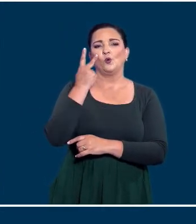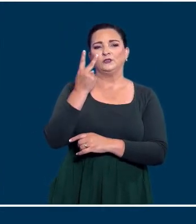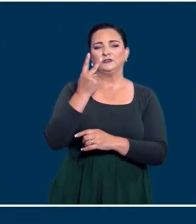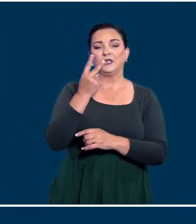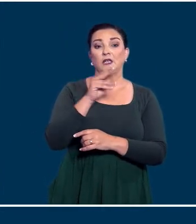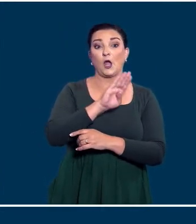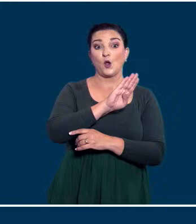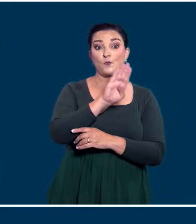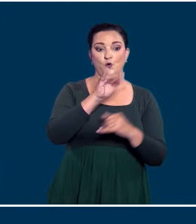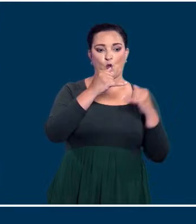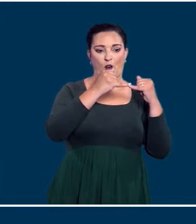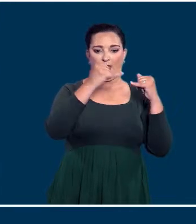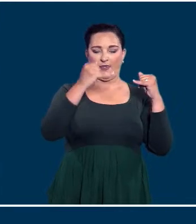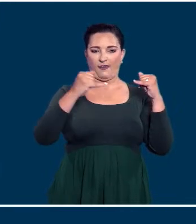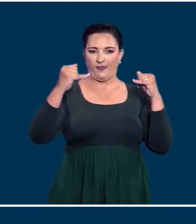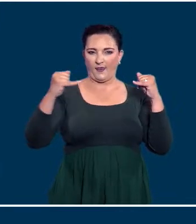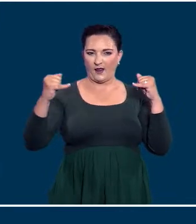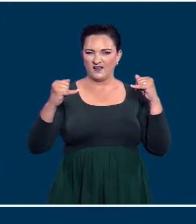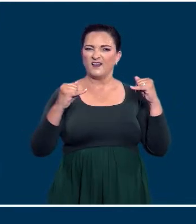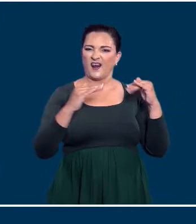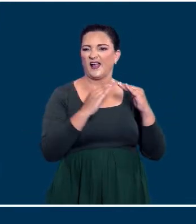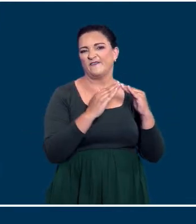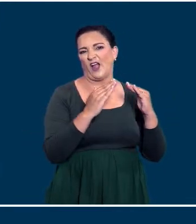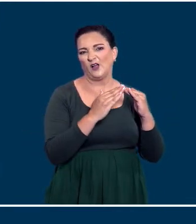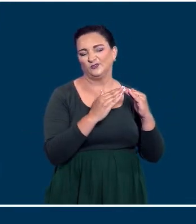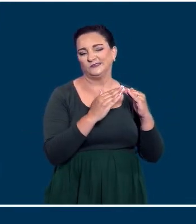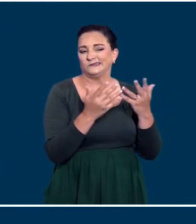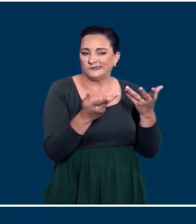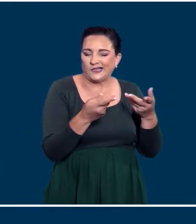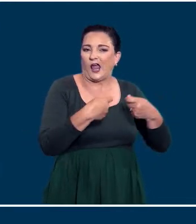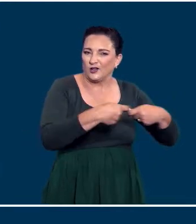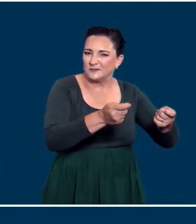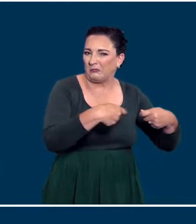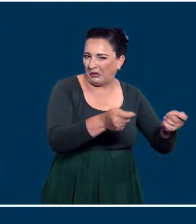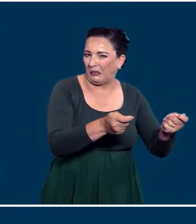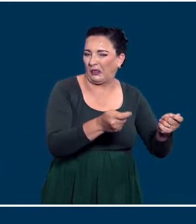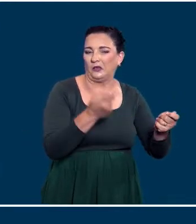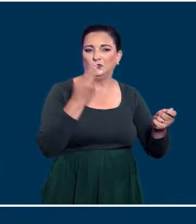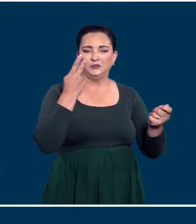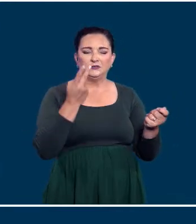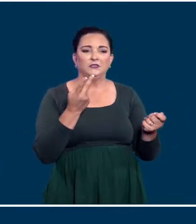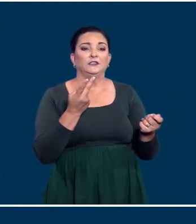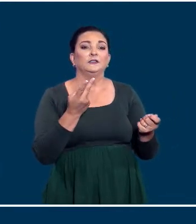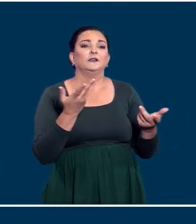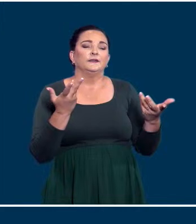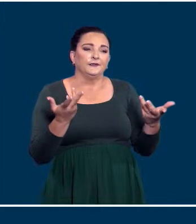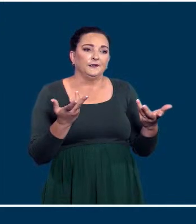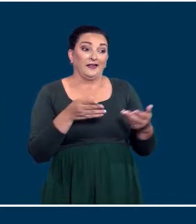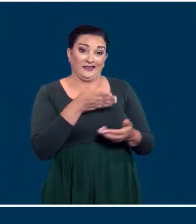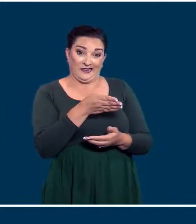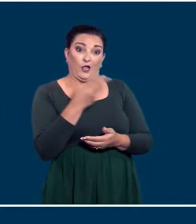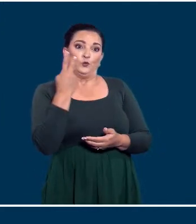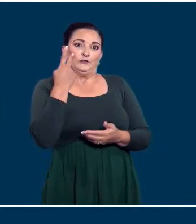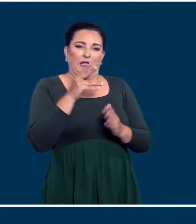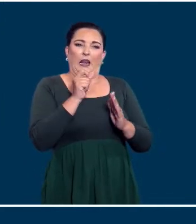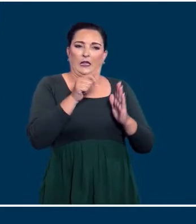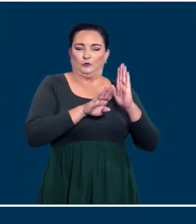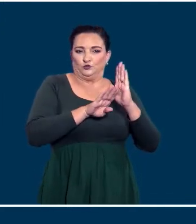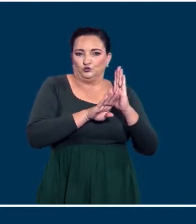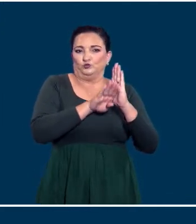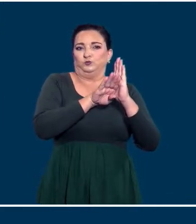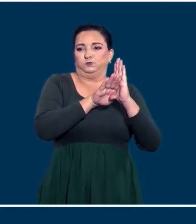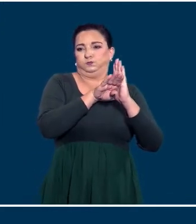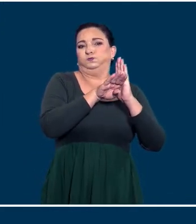household consumption. So I've been telling you a story about how household consumption is strengthening, and you can see how it plays itself out